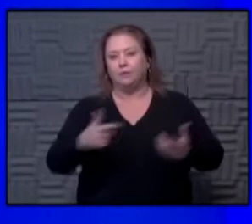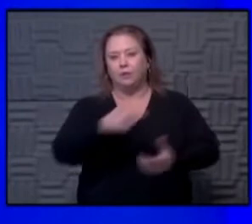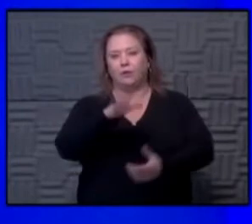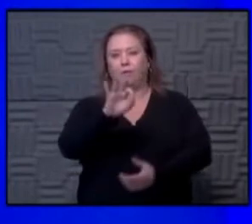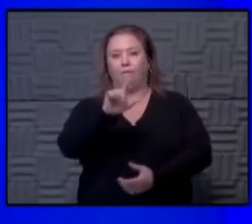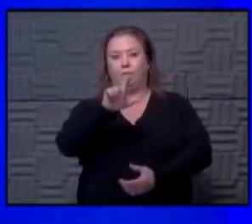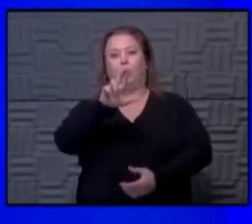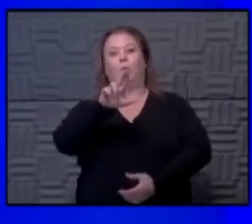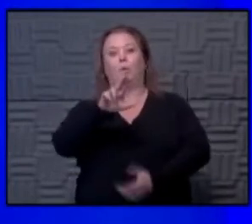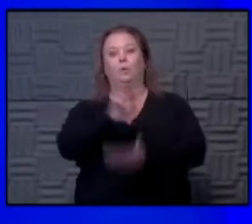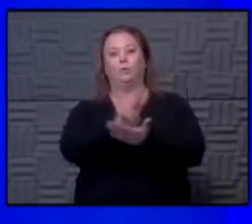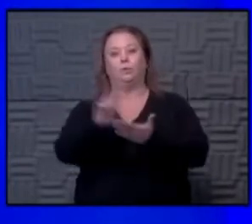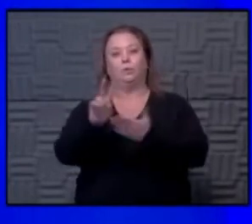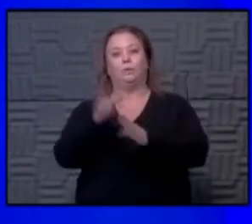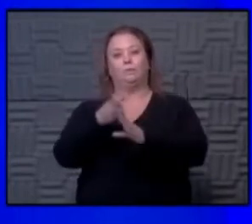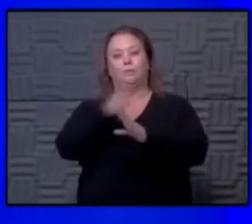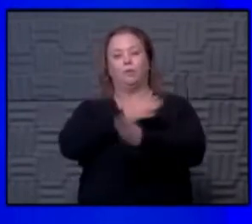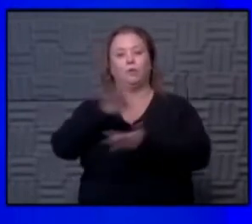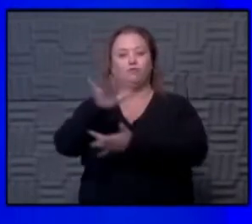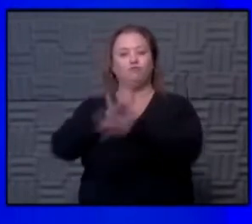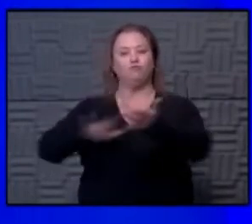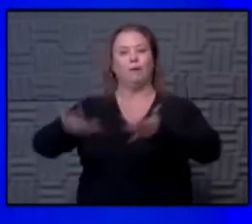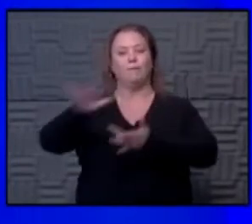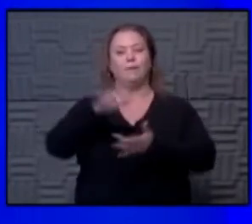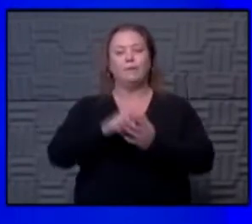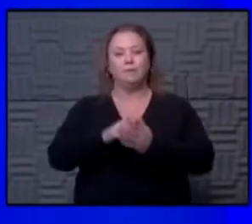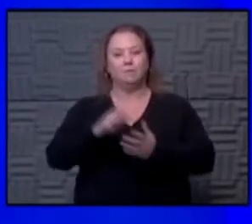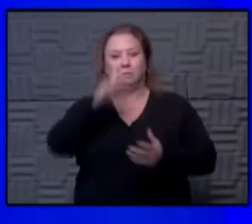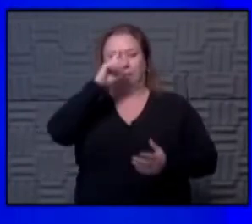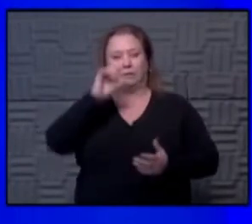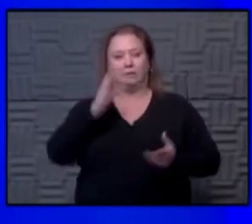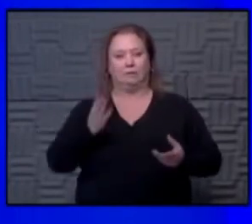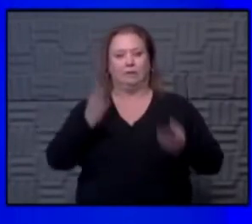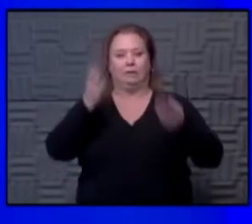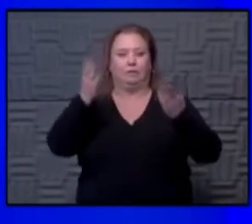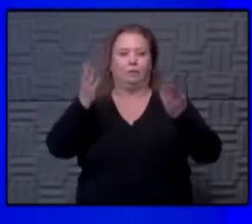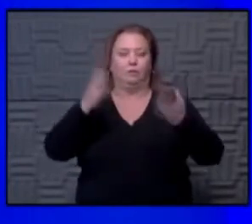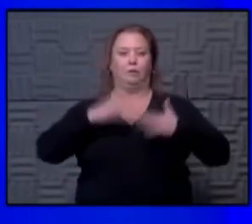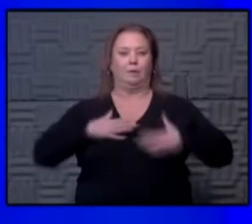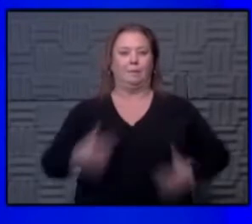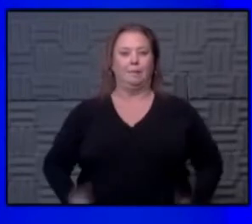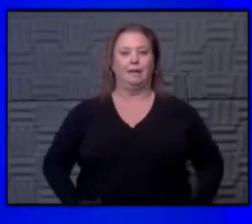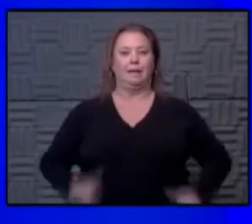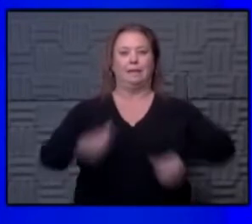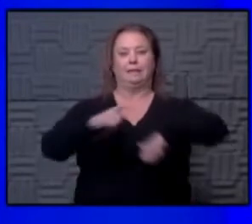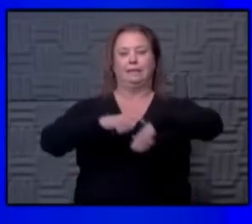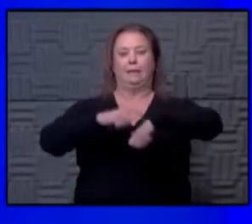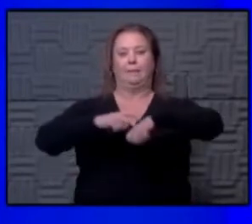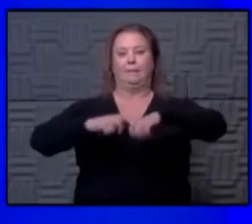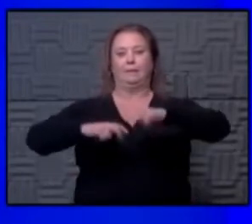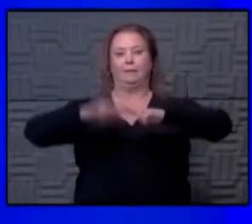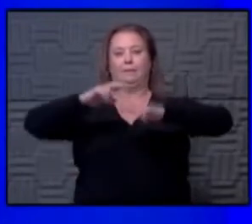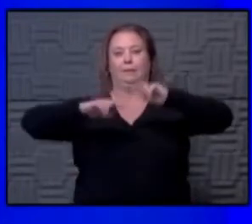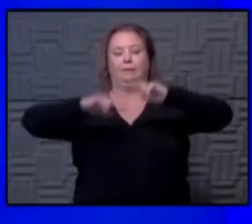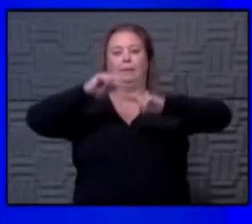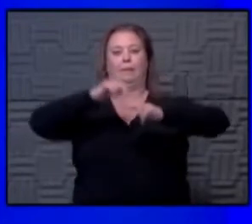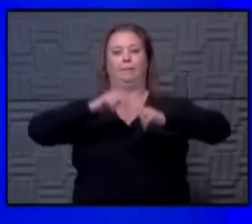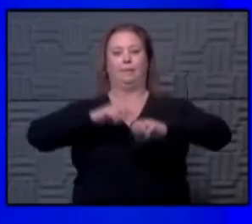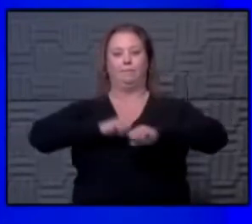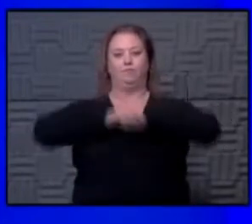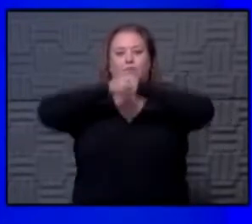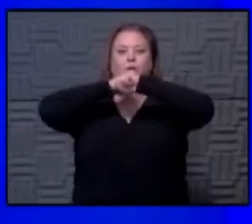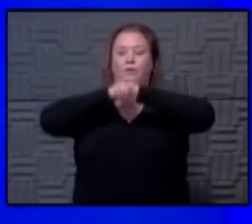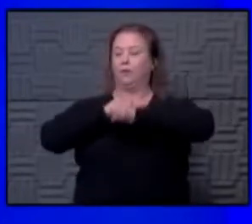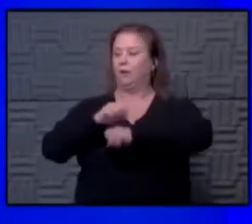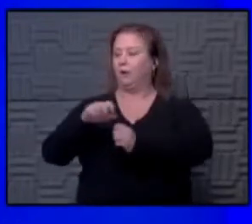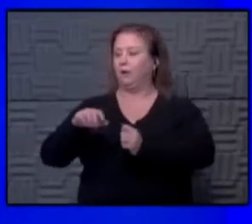influenza vaccine 2 weeks before you're traveling, because that gives your body time to build up that immunity. What